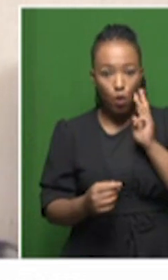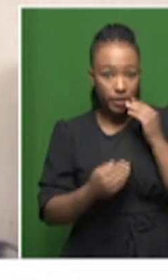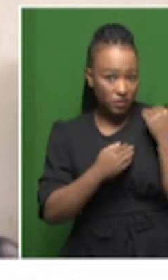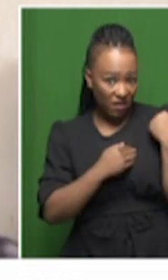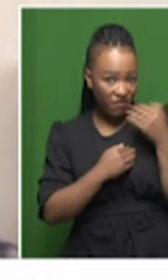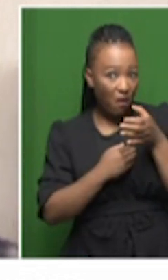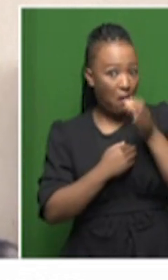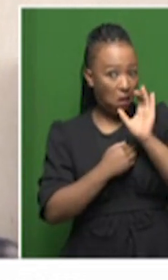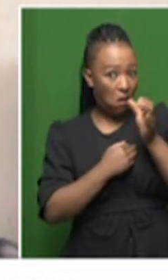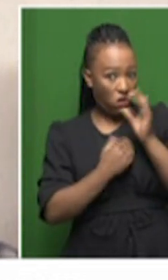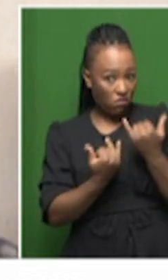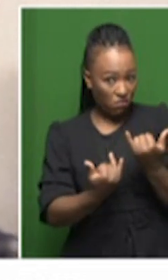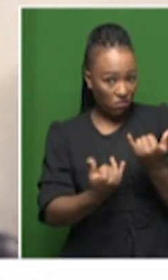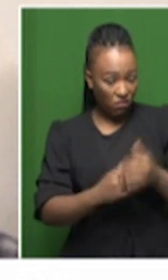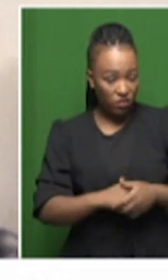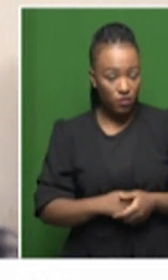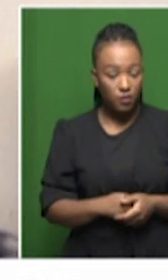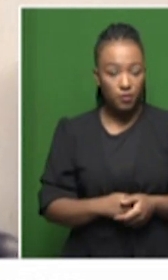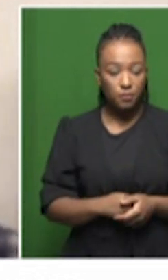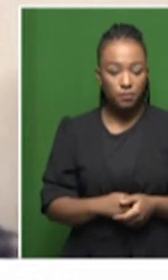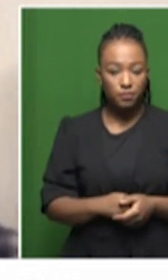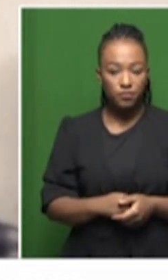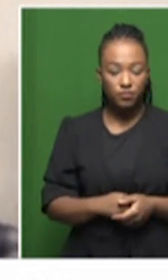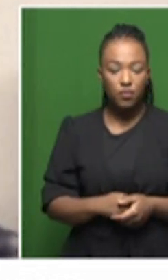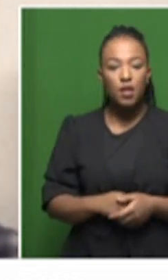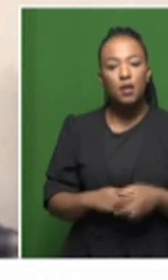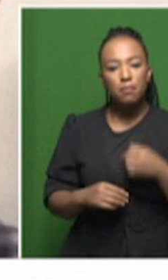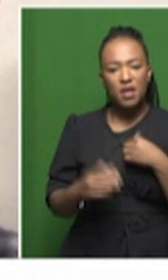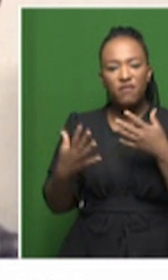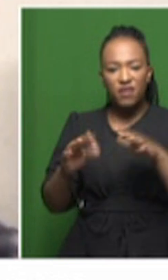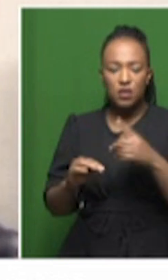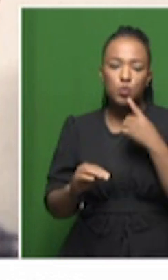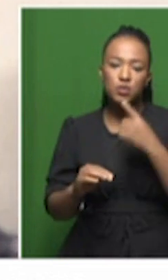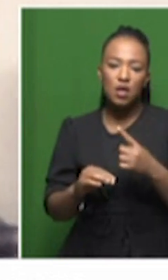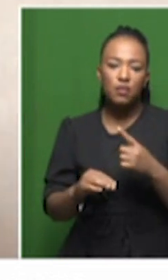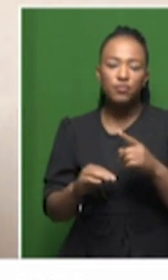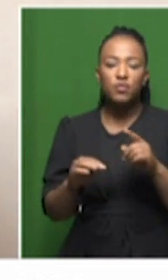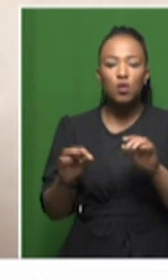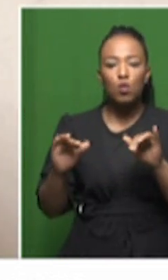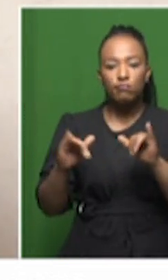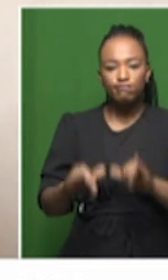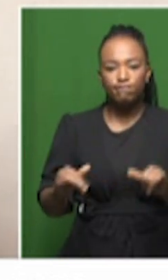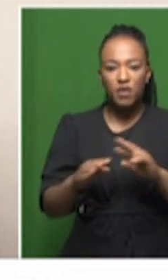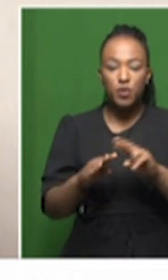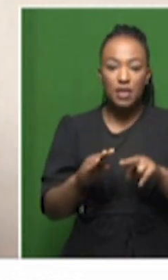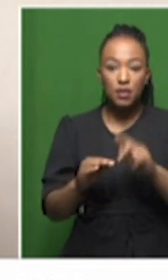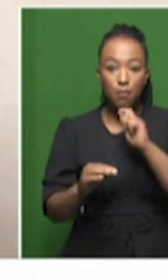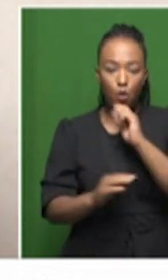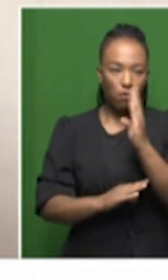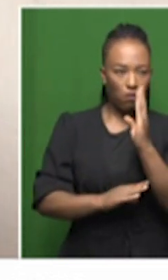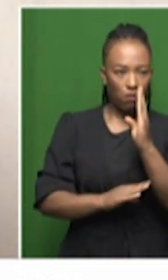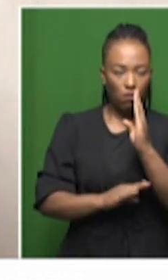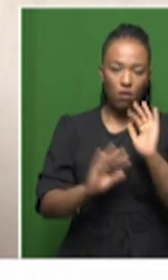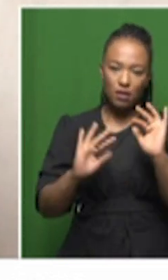now? As I say, that I'm just waiting for the confirmation of the results, which we're going to get mid-morning. We should be able then